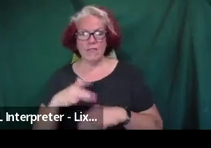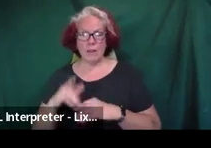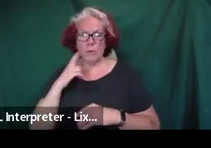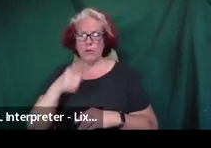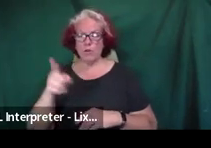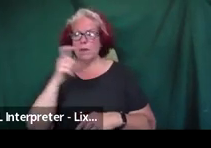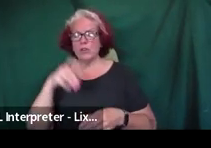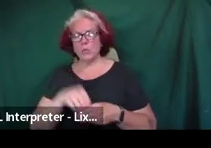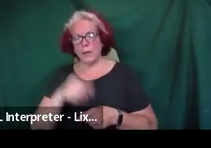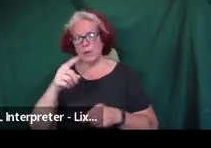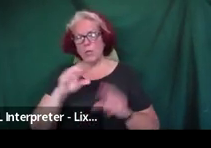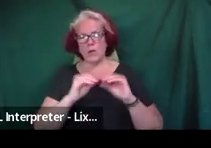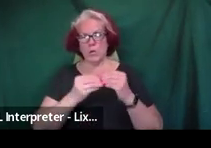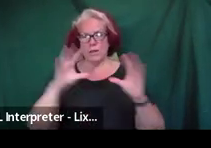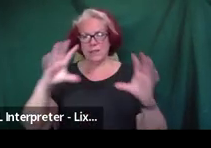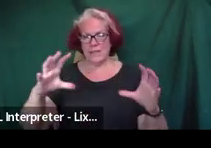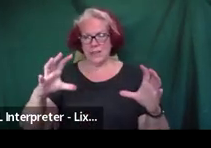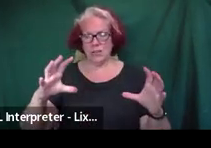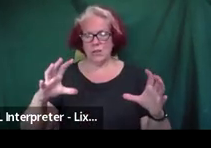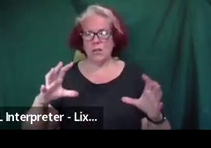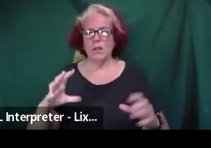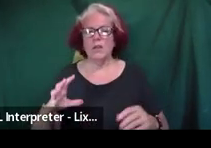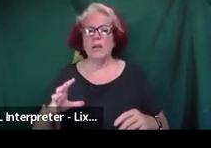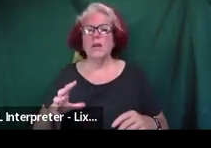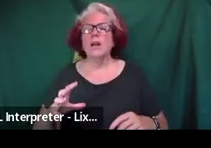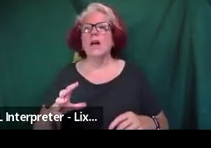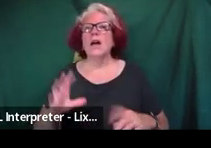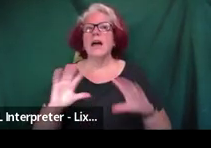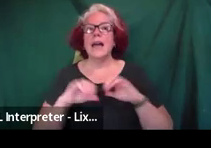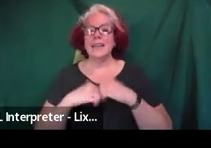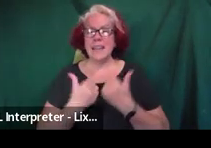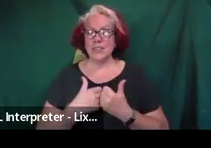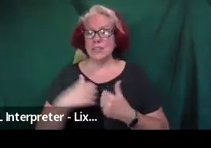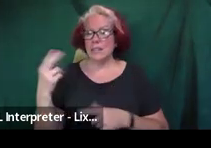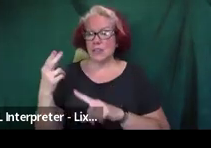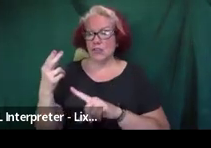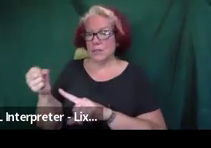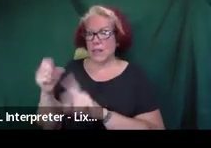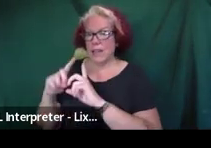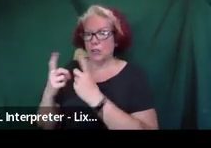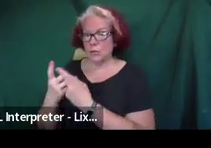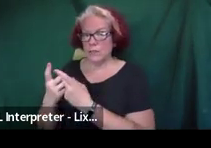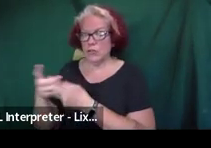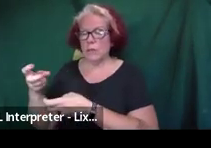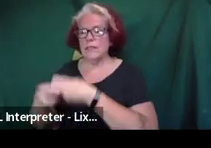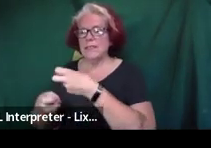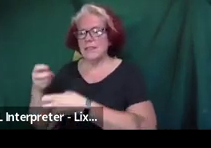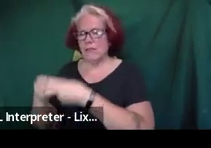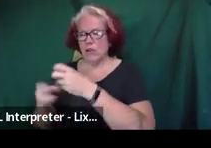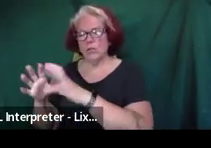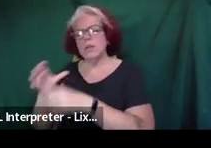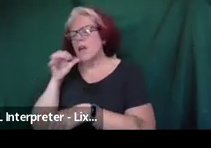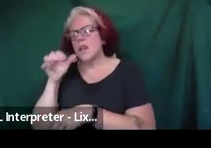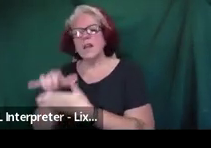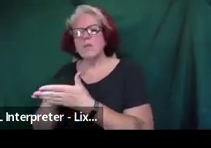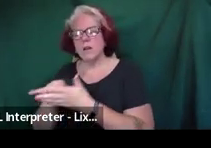one organization, not an agency that would be a high school district. It's difficult, not